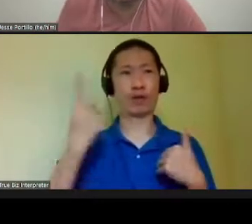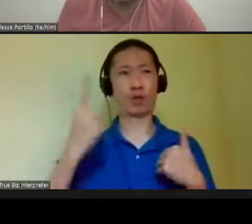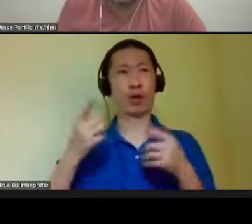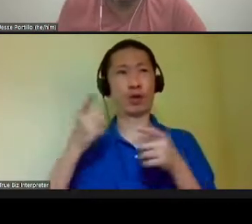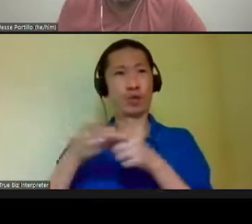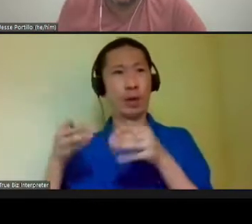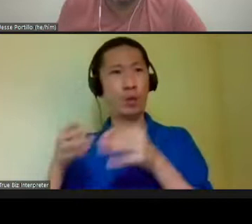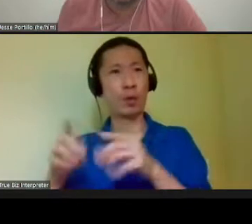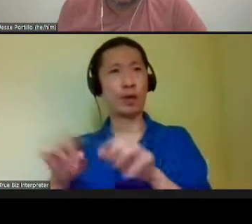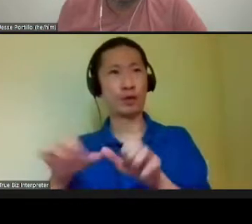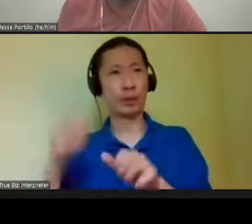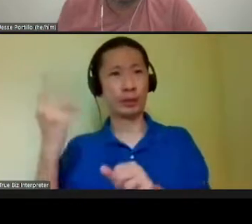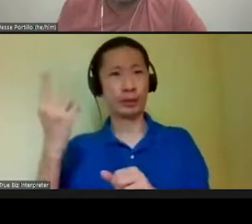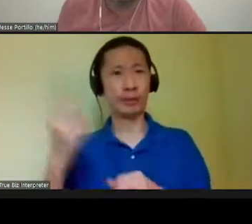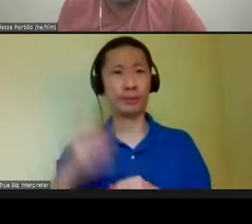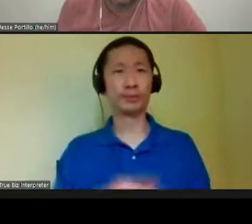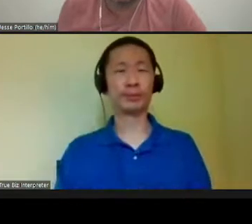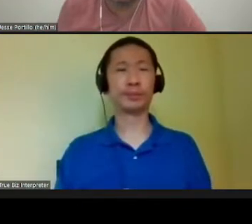something.